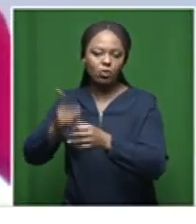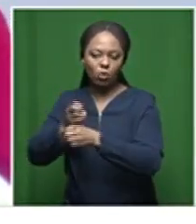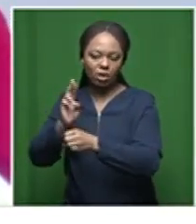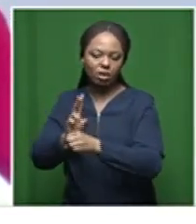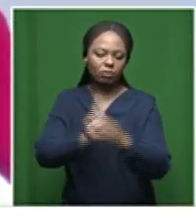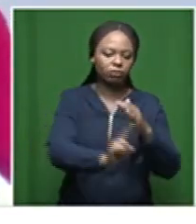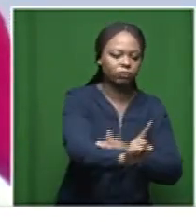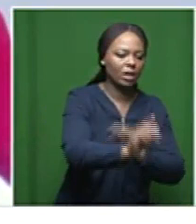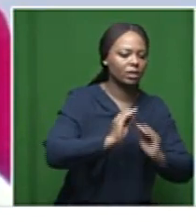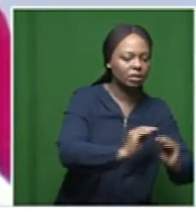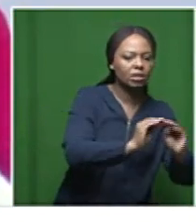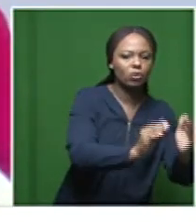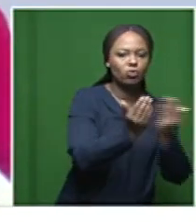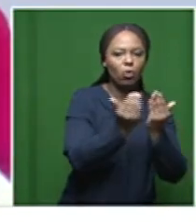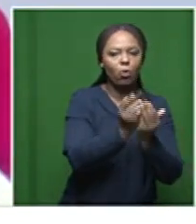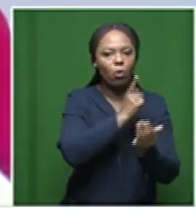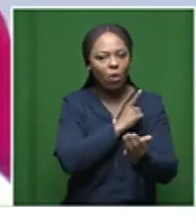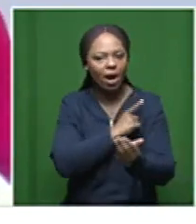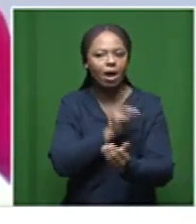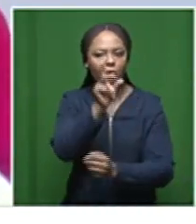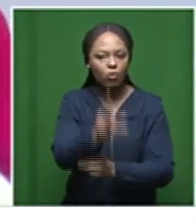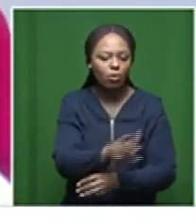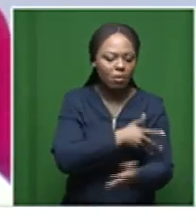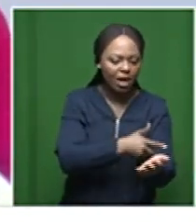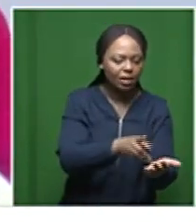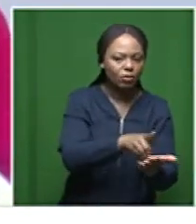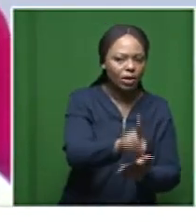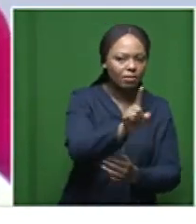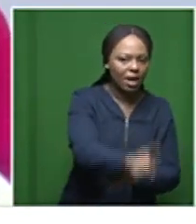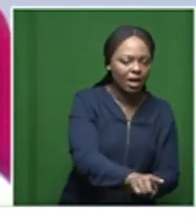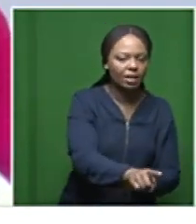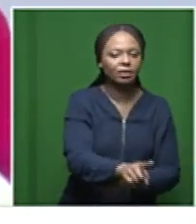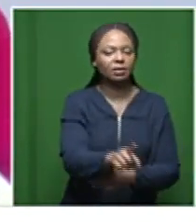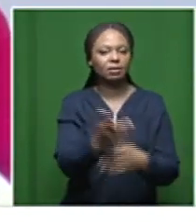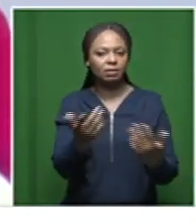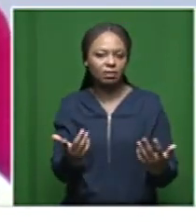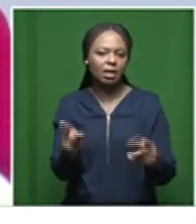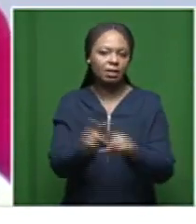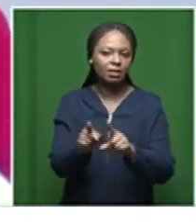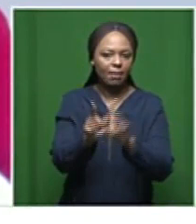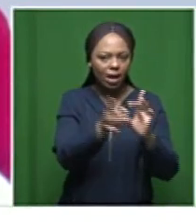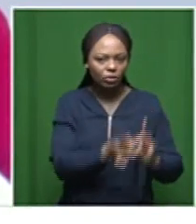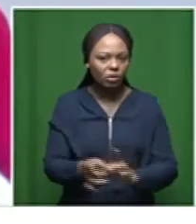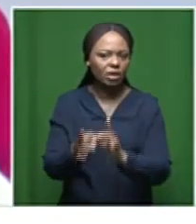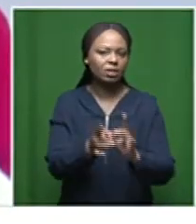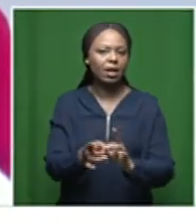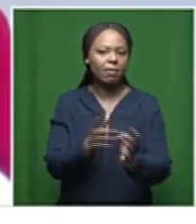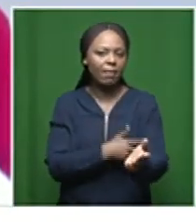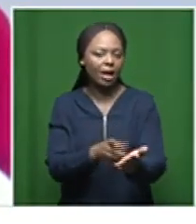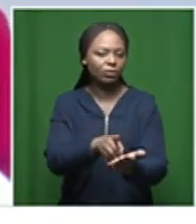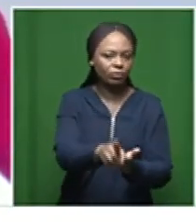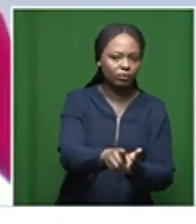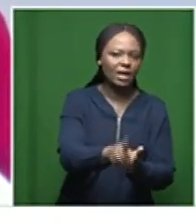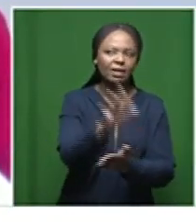donate blood, what does it entail, and also to address some of the myths that are often associated with blood donation.